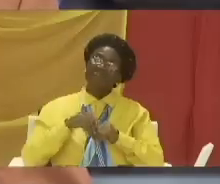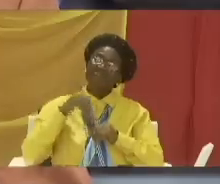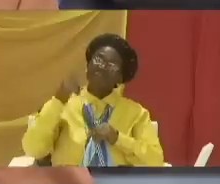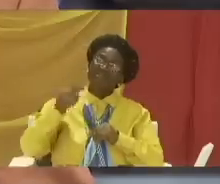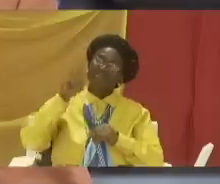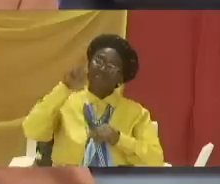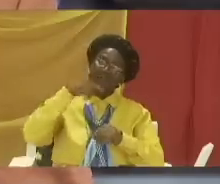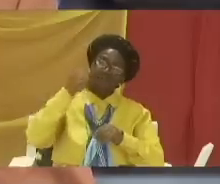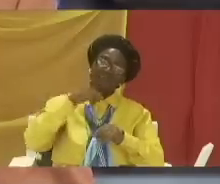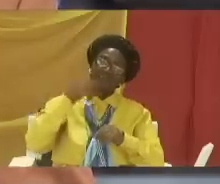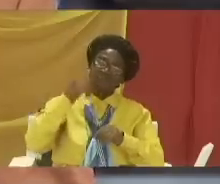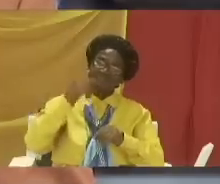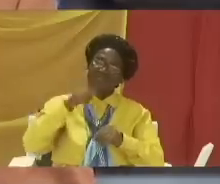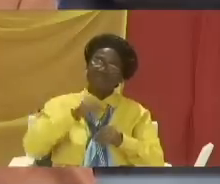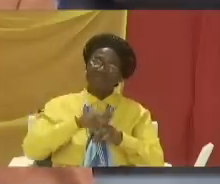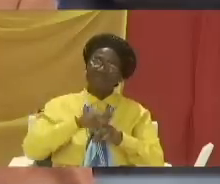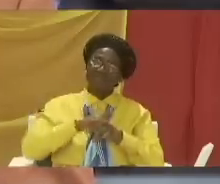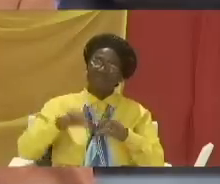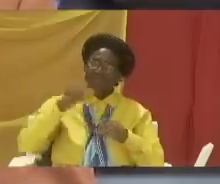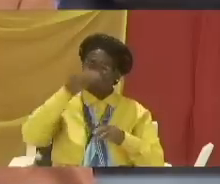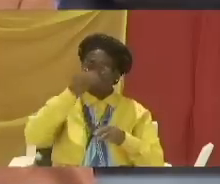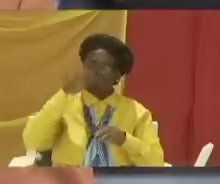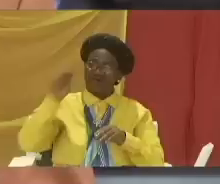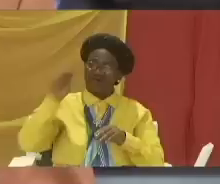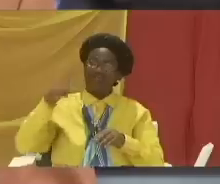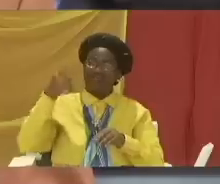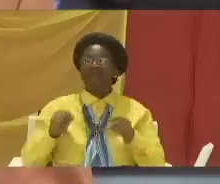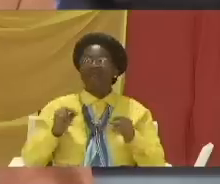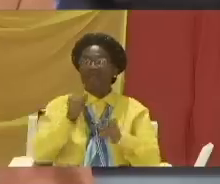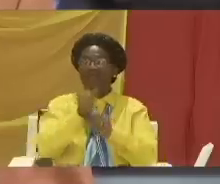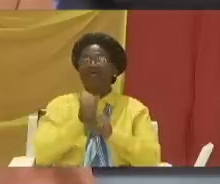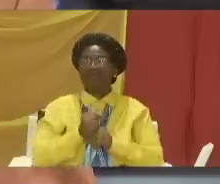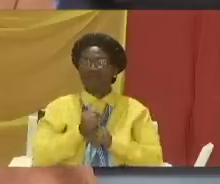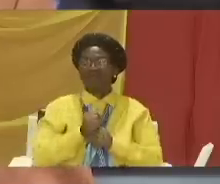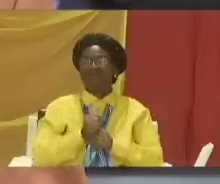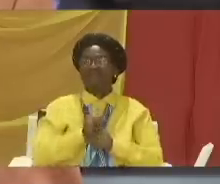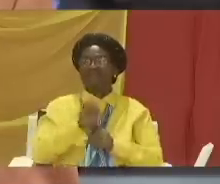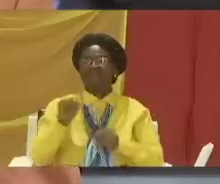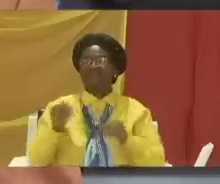don't forsake the assembling together of the.